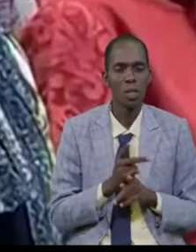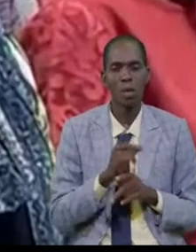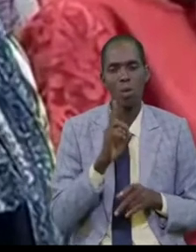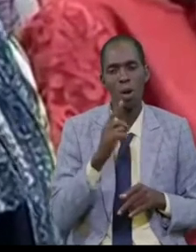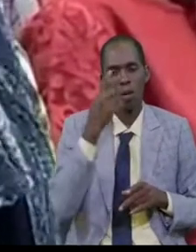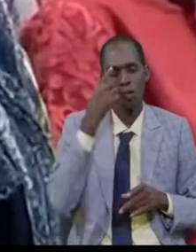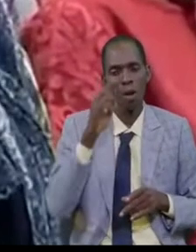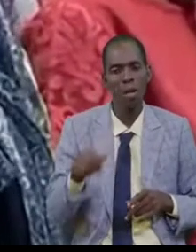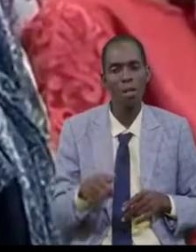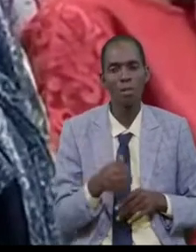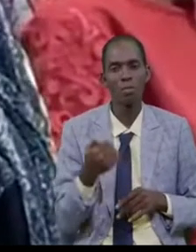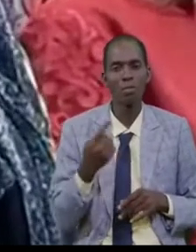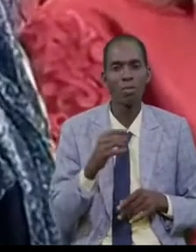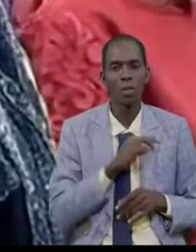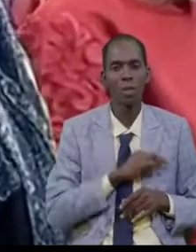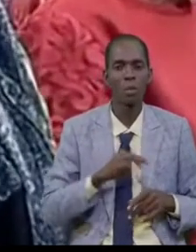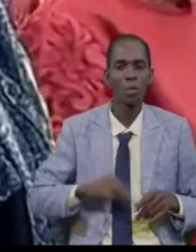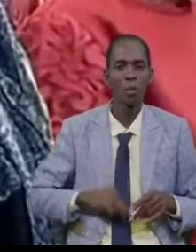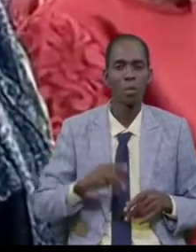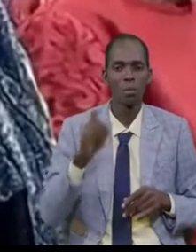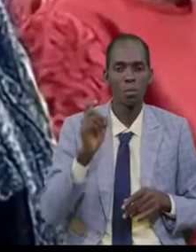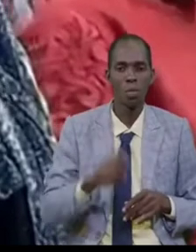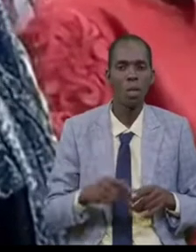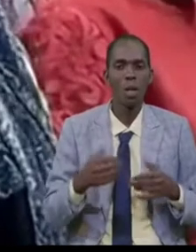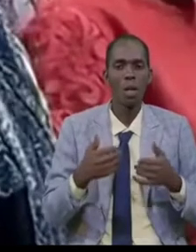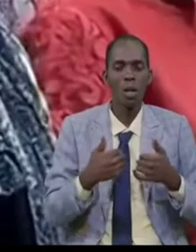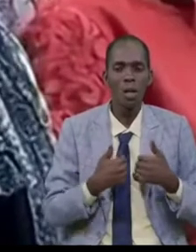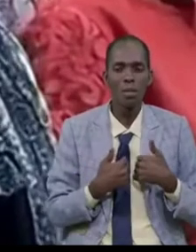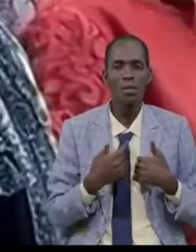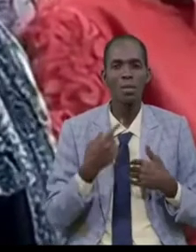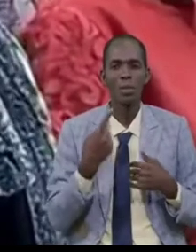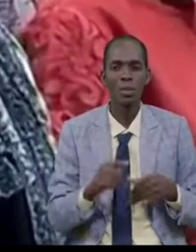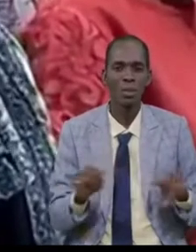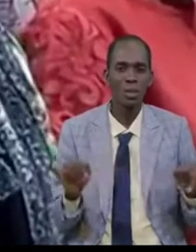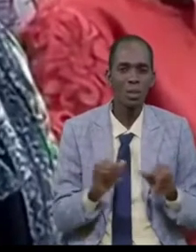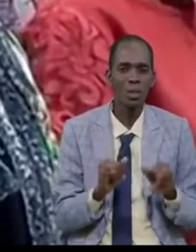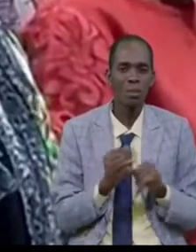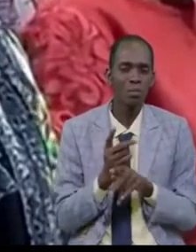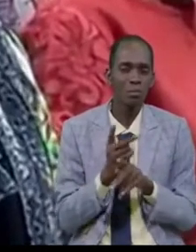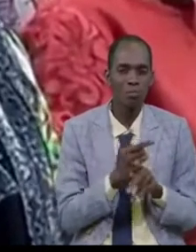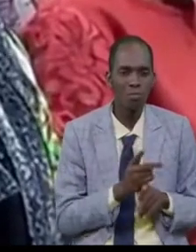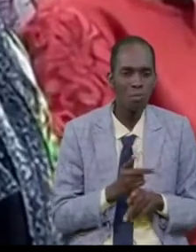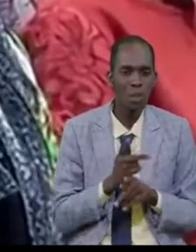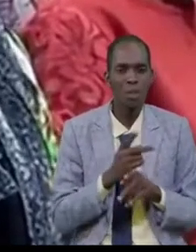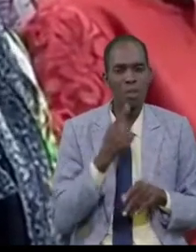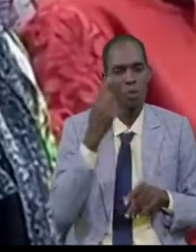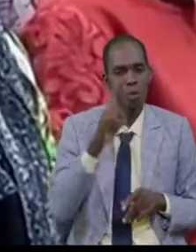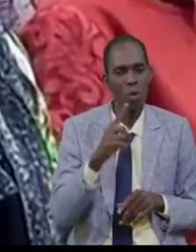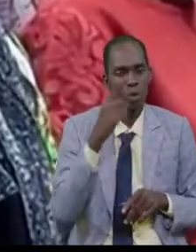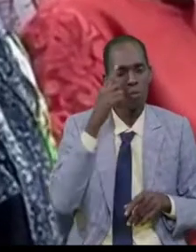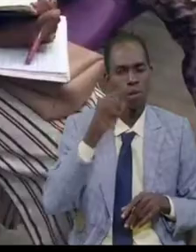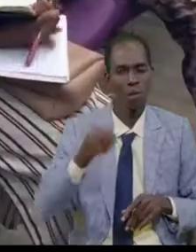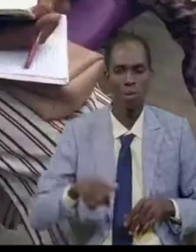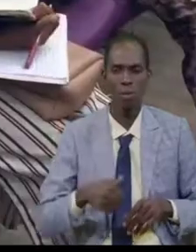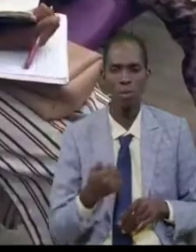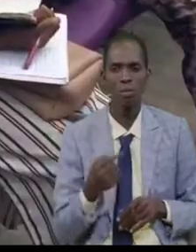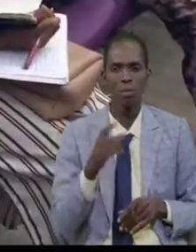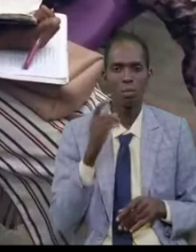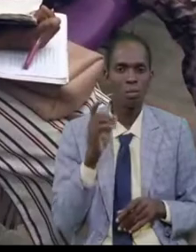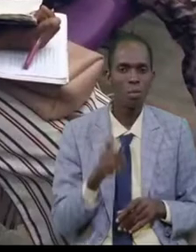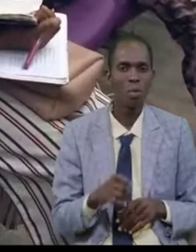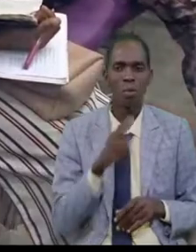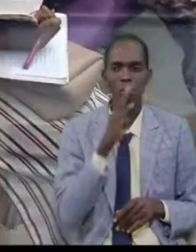another. The members should have the same care one for another. There should